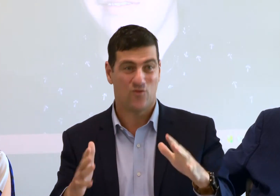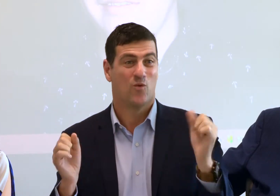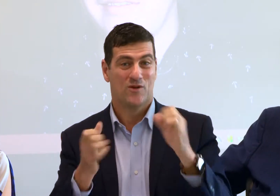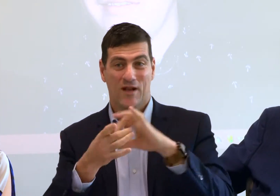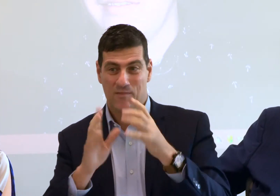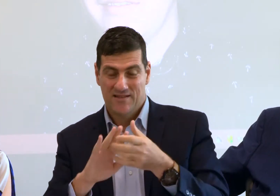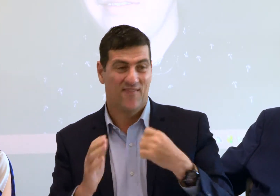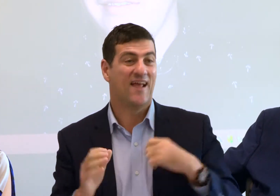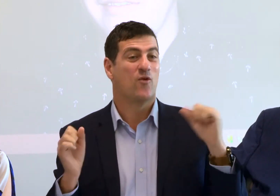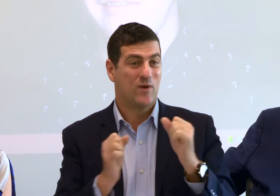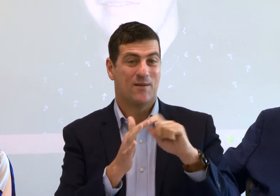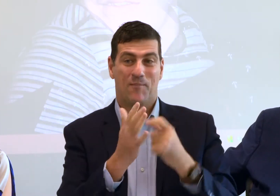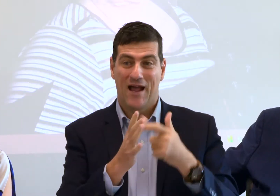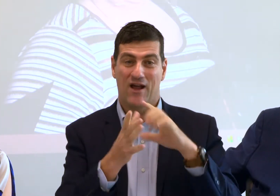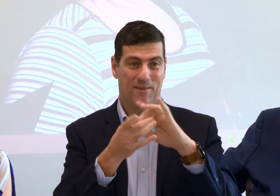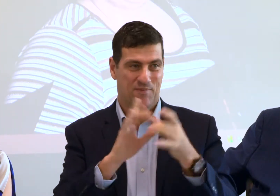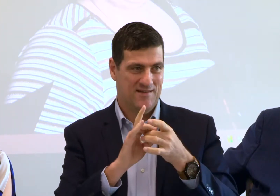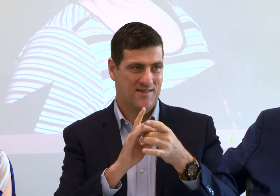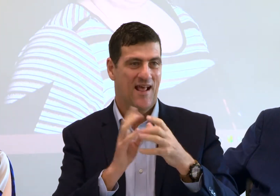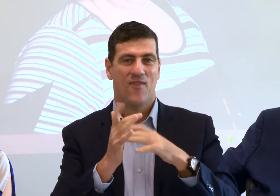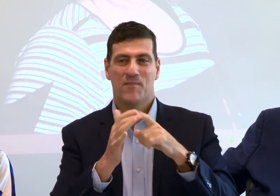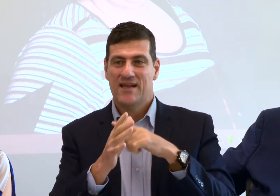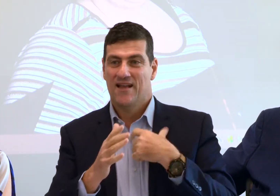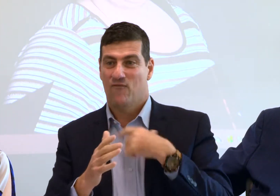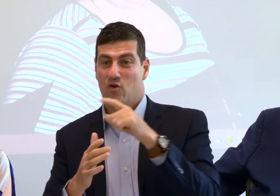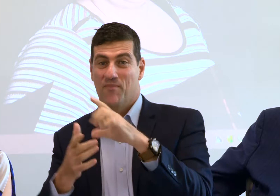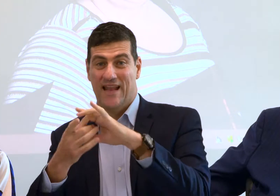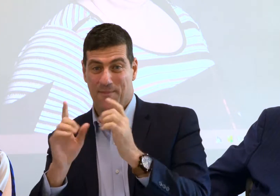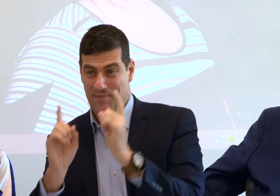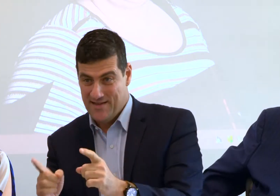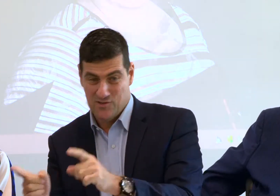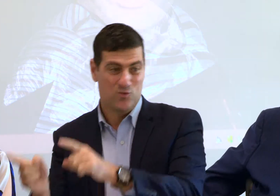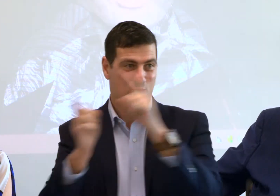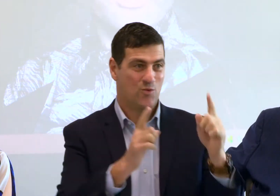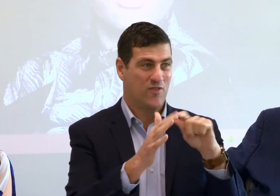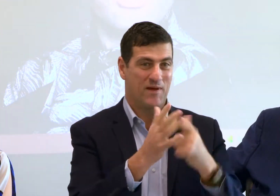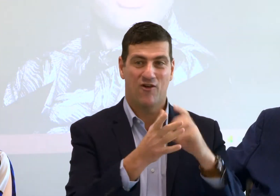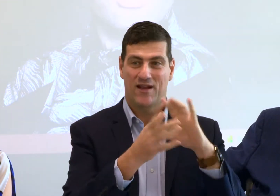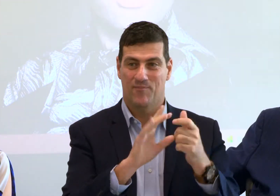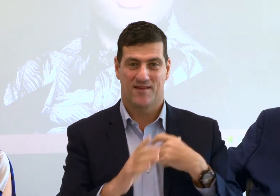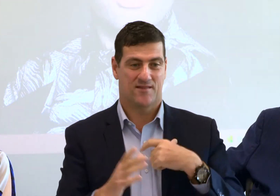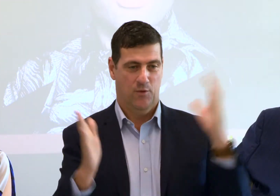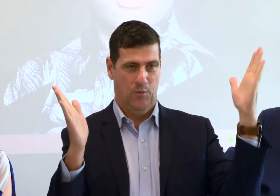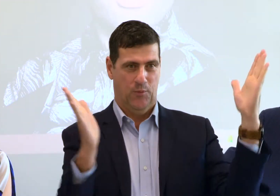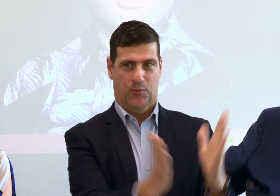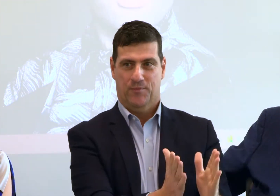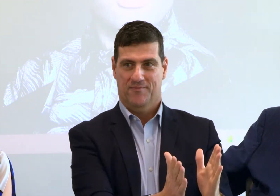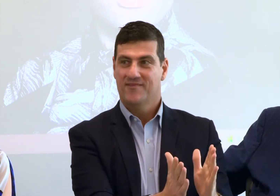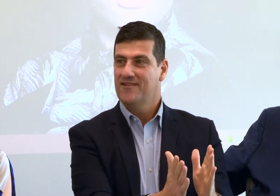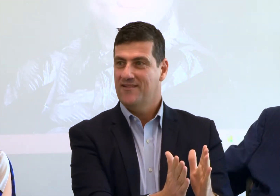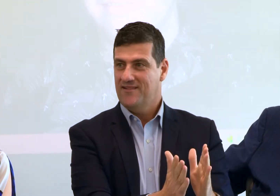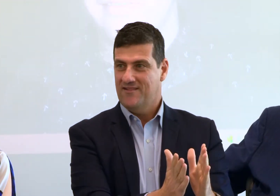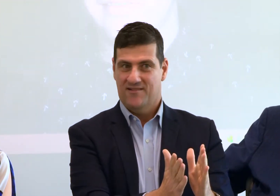Olympics in 2002. So once the Winter Olympics was done, the Winter Paralympics were there. So the same